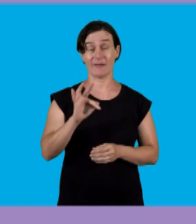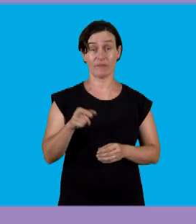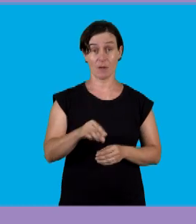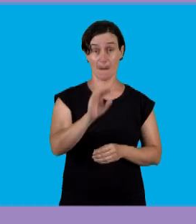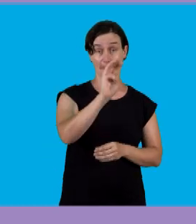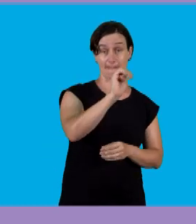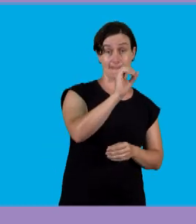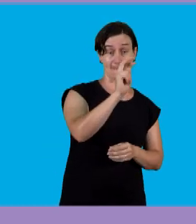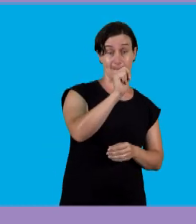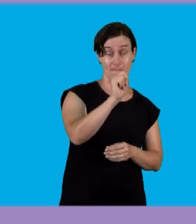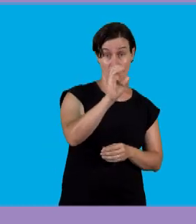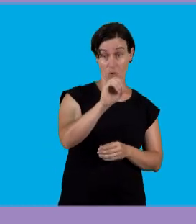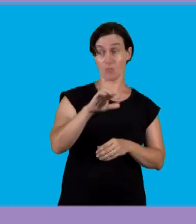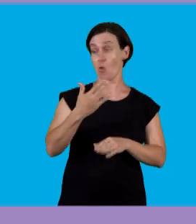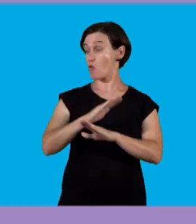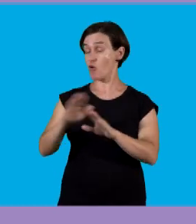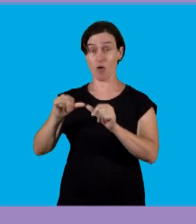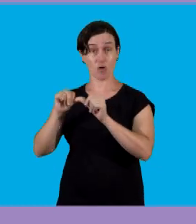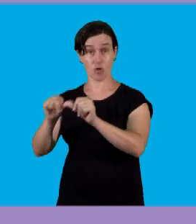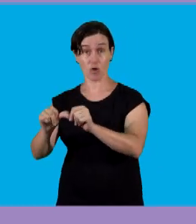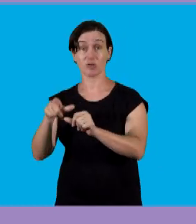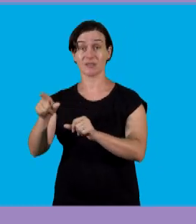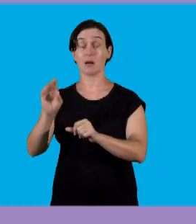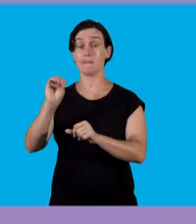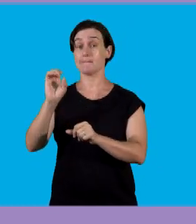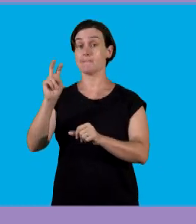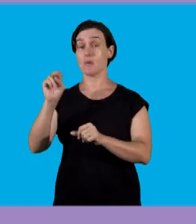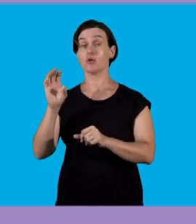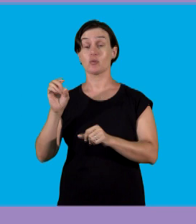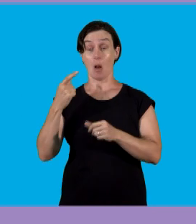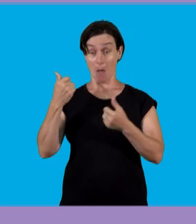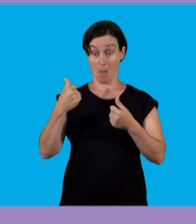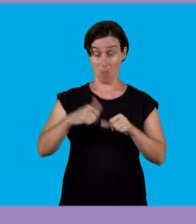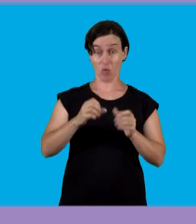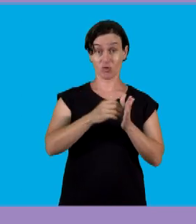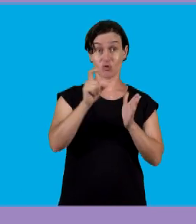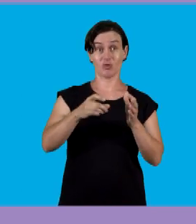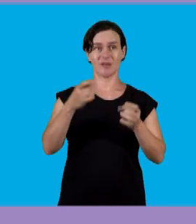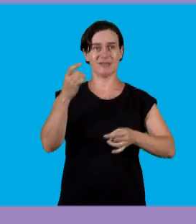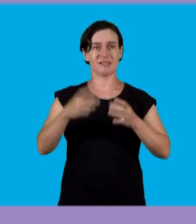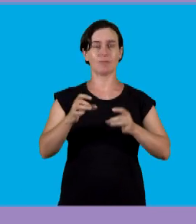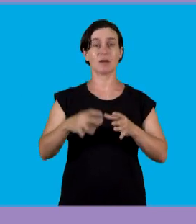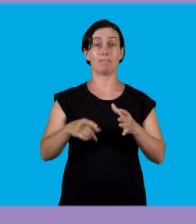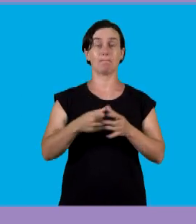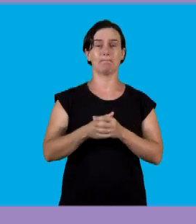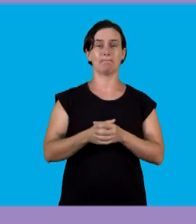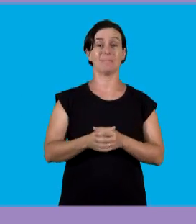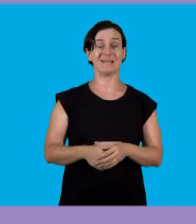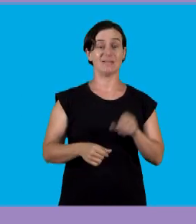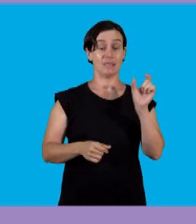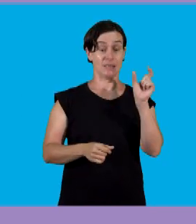a monomial and a non-constant monomial, it is common to multiply the exponents to